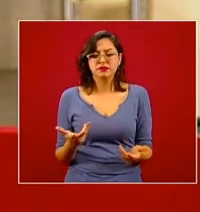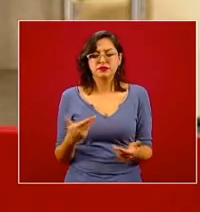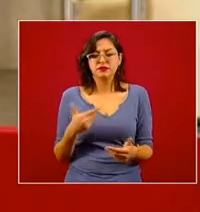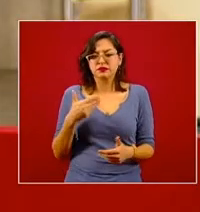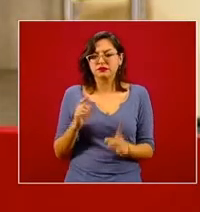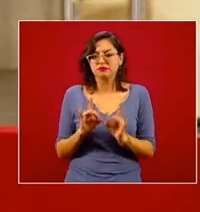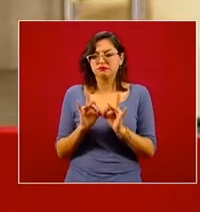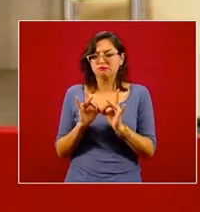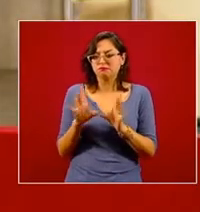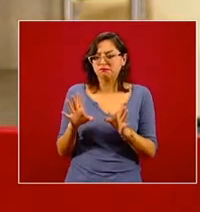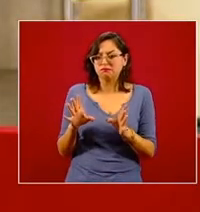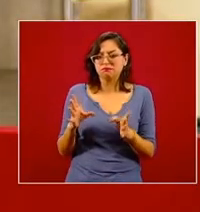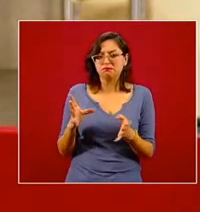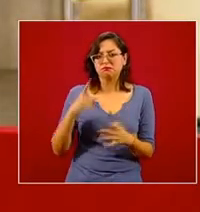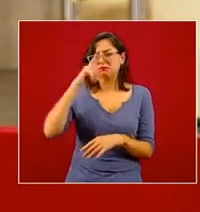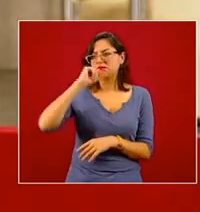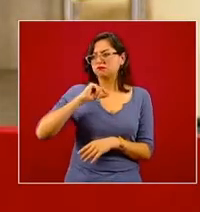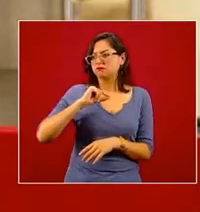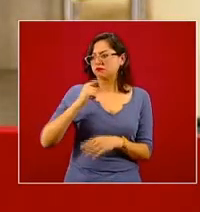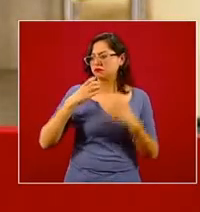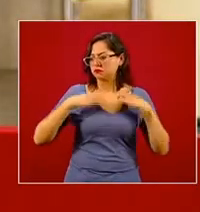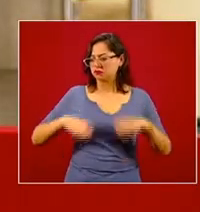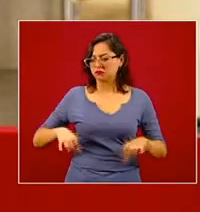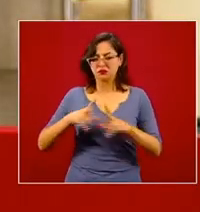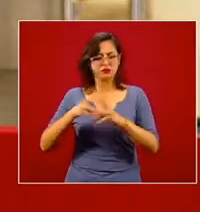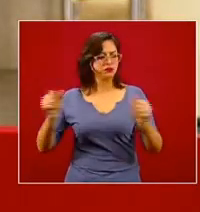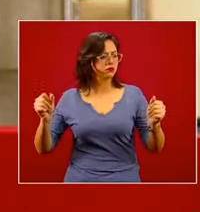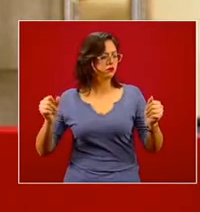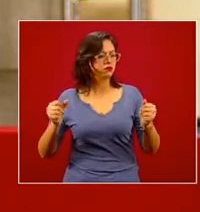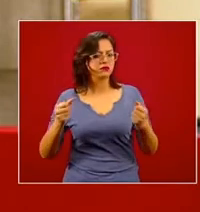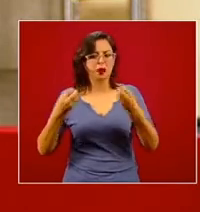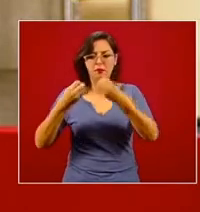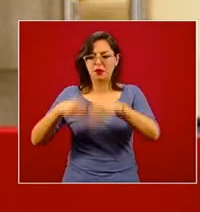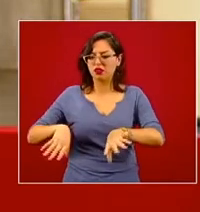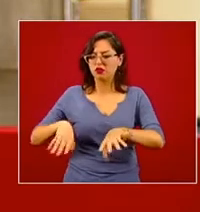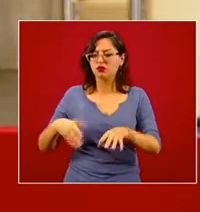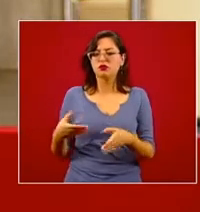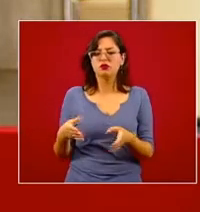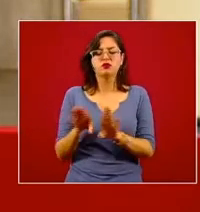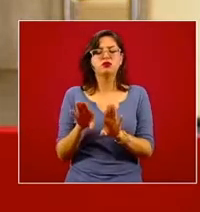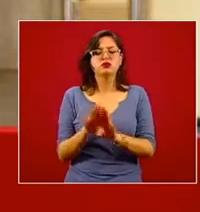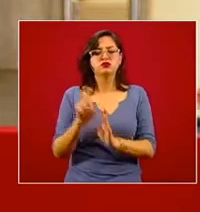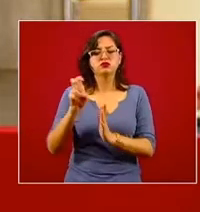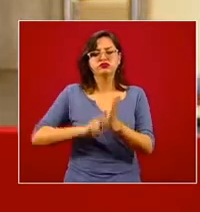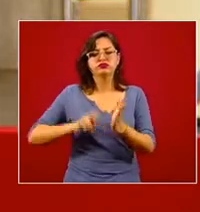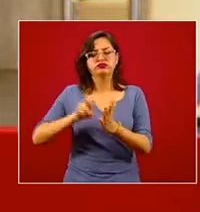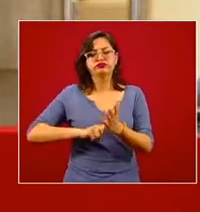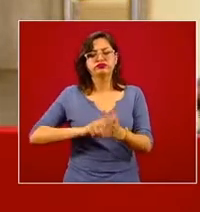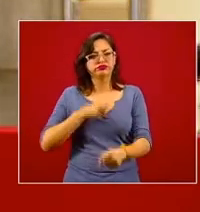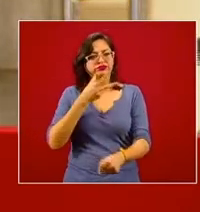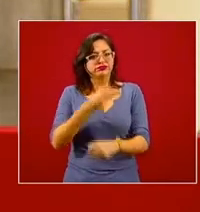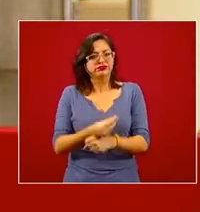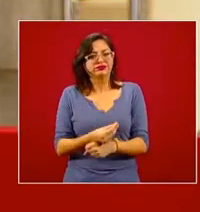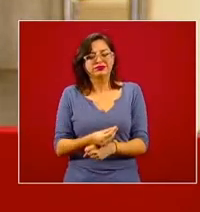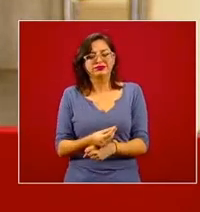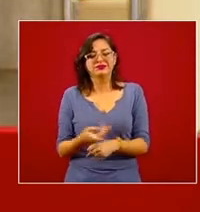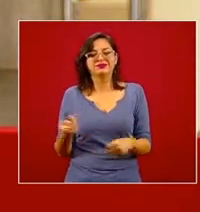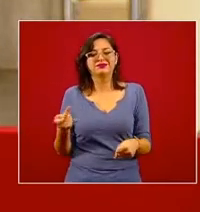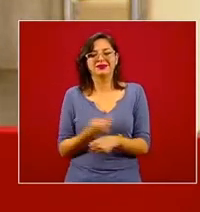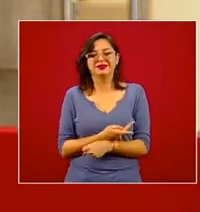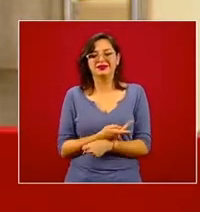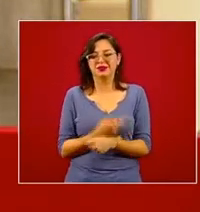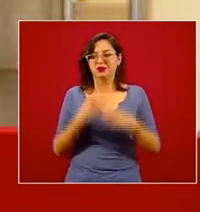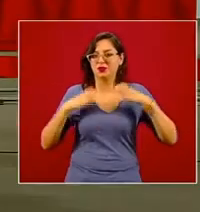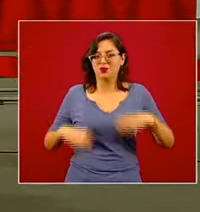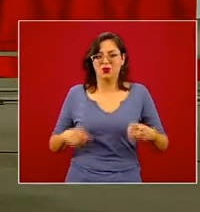precisamente de big este caso, issue here. qué fallas se tendrían que What would be the corregir y sobre consequences todo, from a case like this? pues, la aparición de este cuerpo.